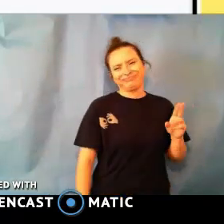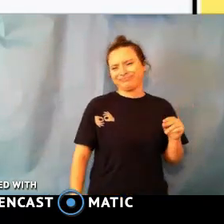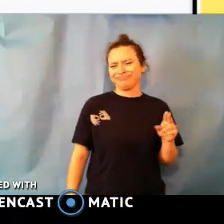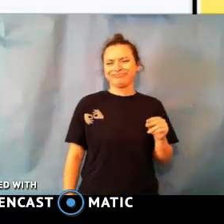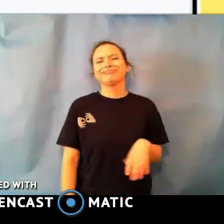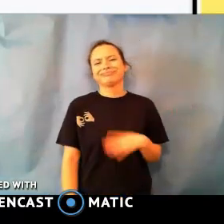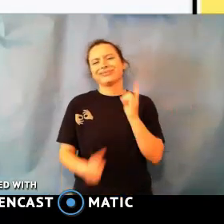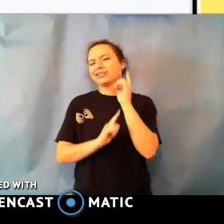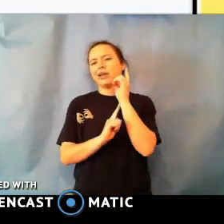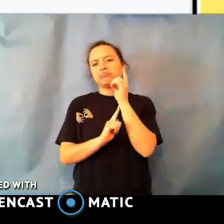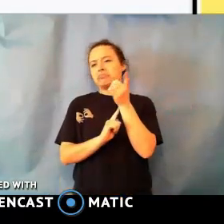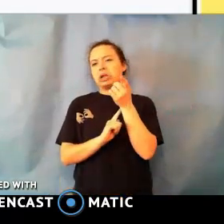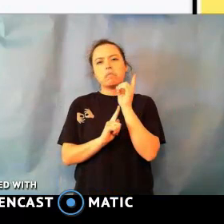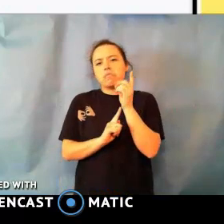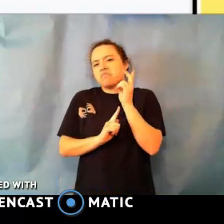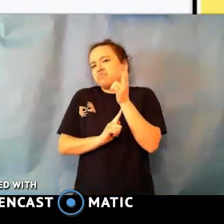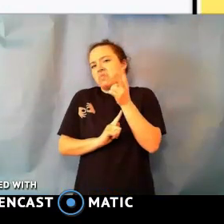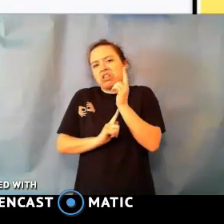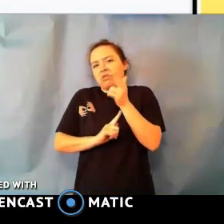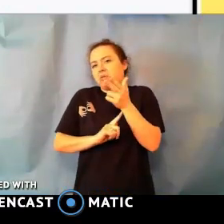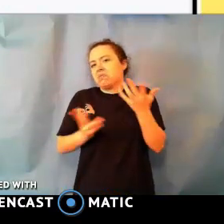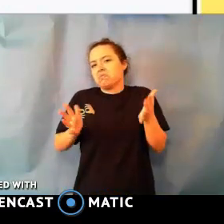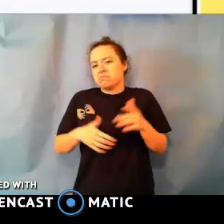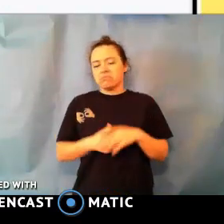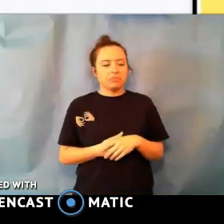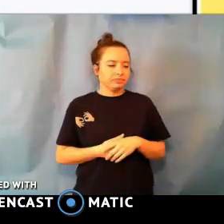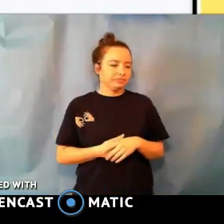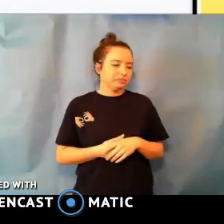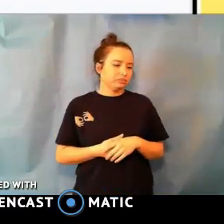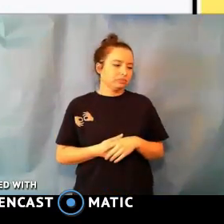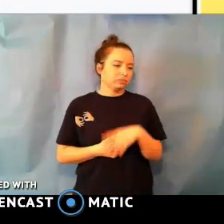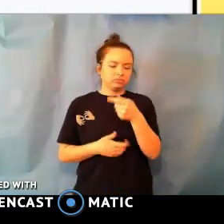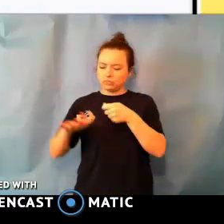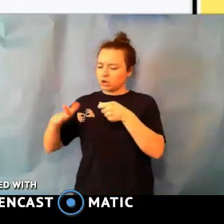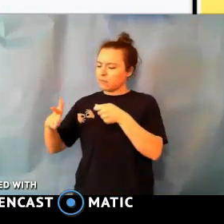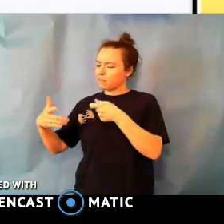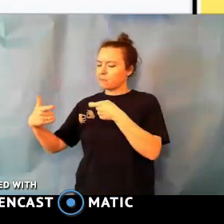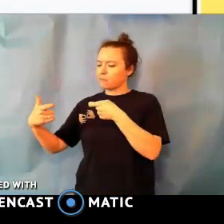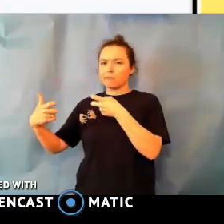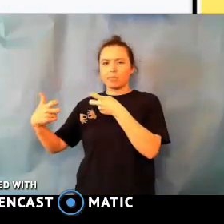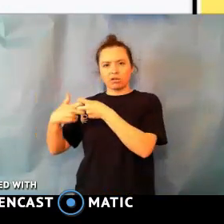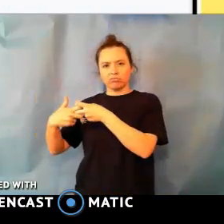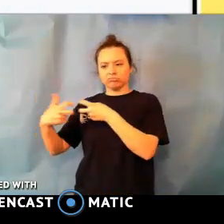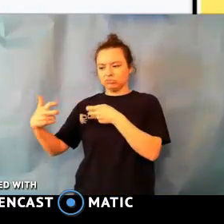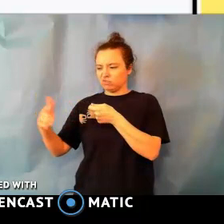No, so probably just a few minutes. What about plugging in a cord, like to your